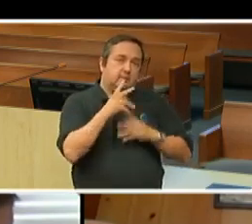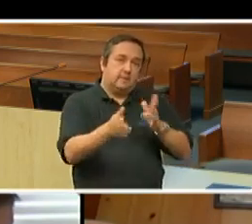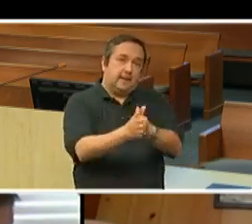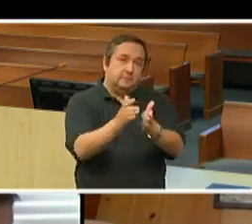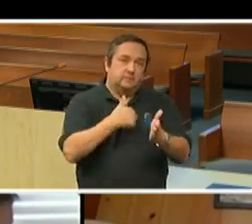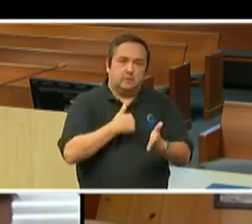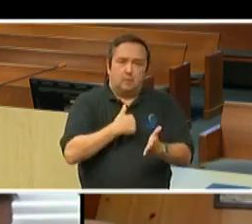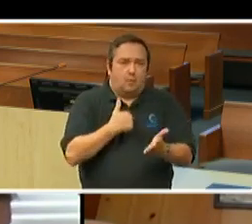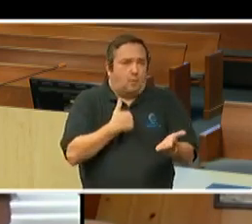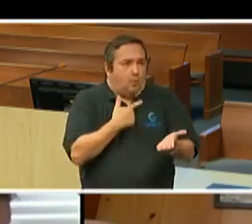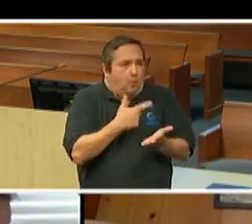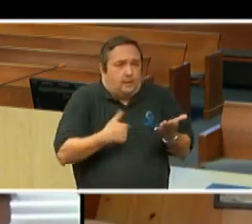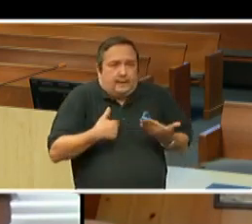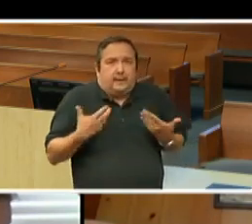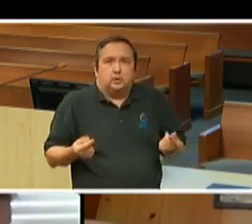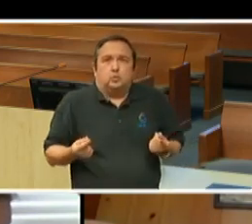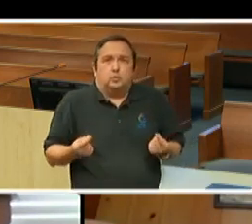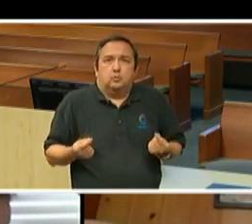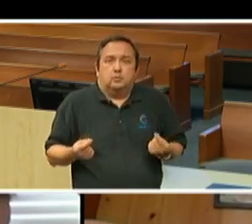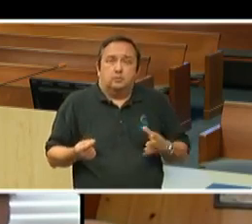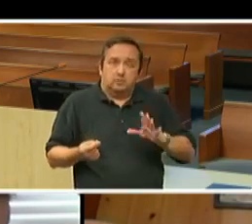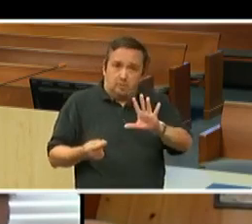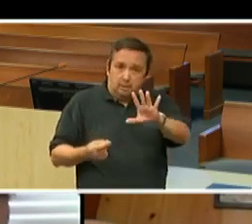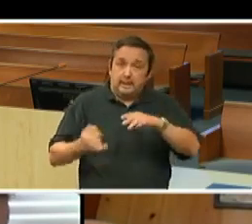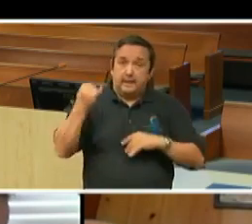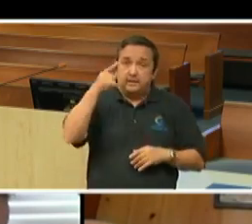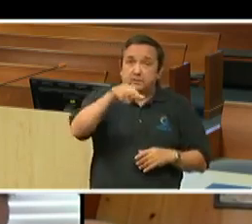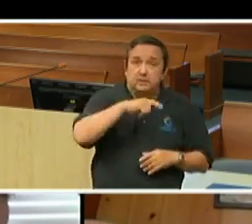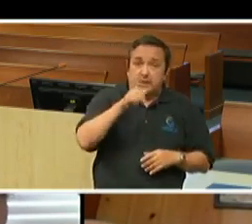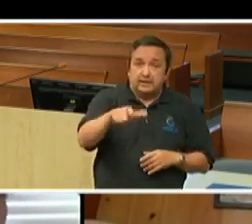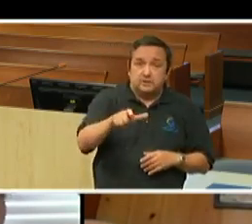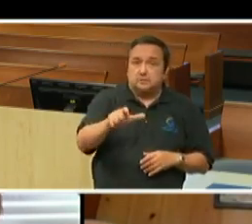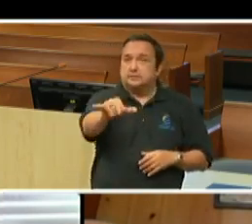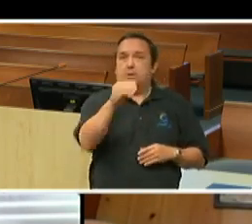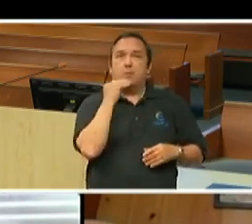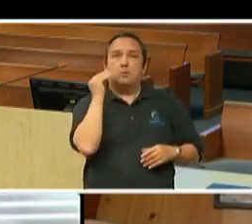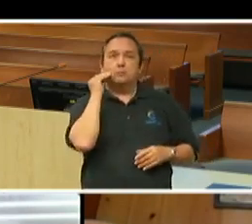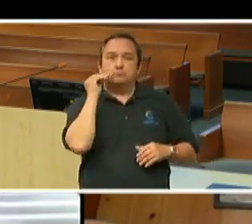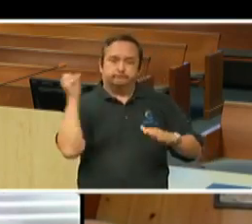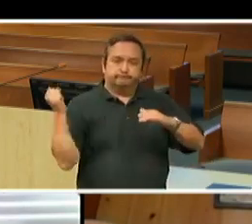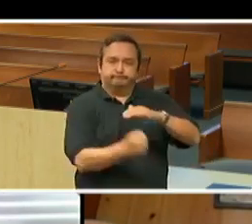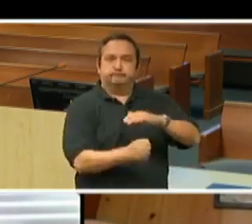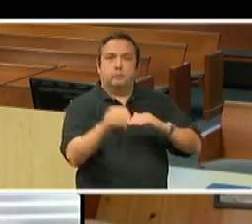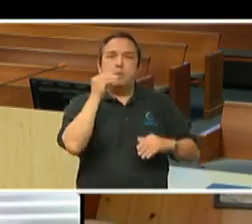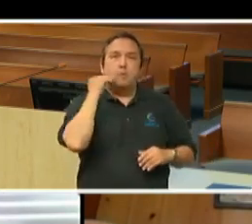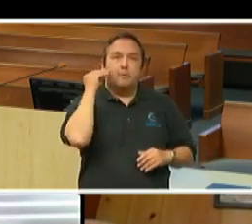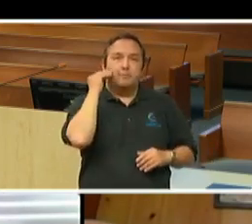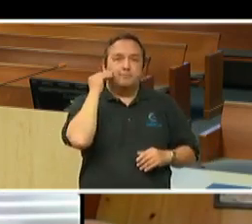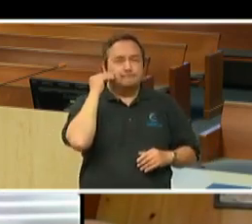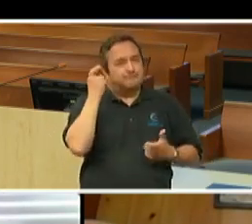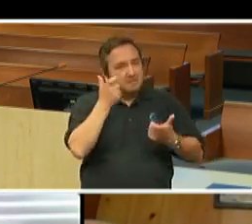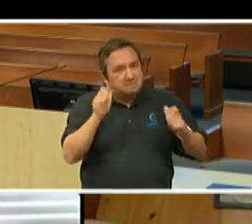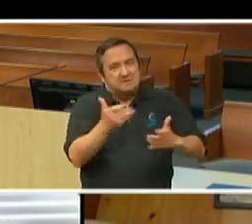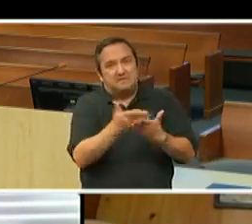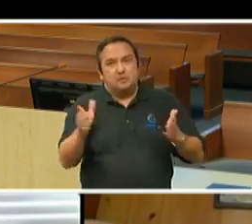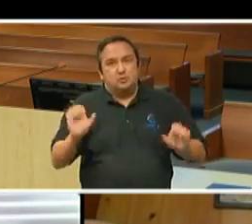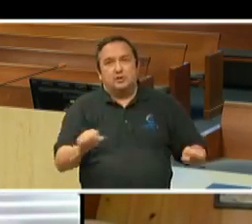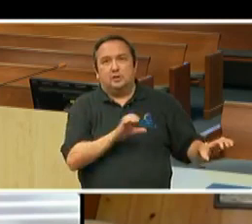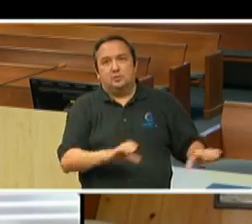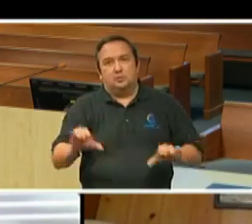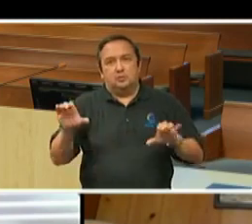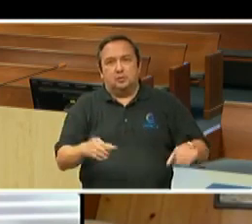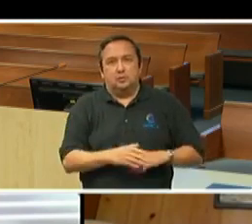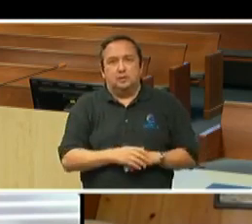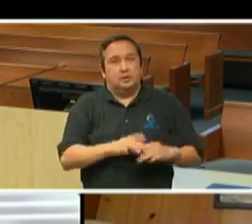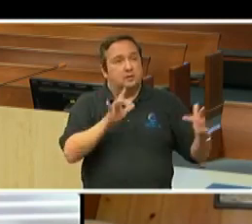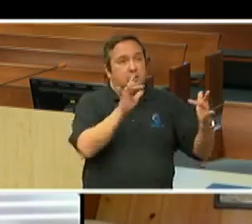can I do? You know, if you are non-essential, you can stay home. That's the biggest thing you can do. Reach